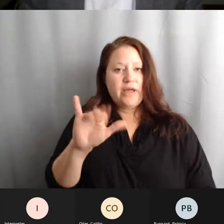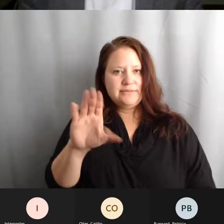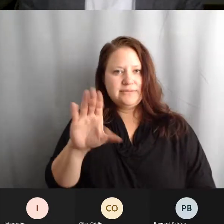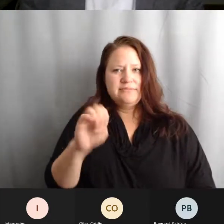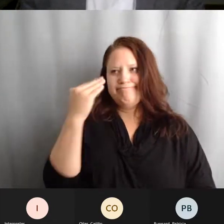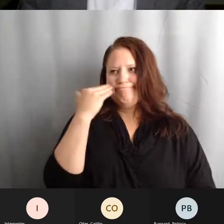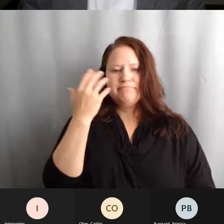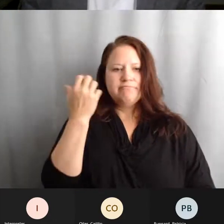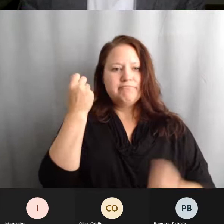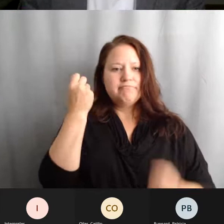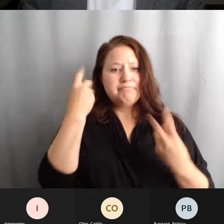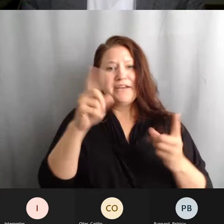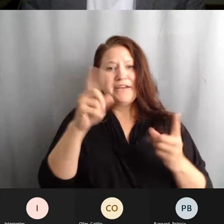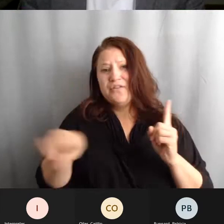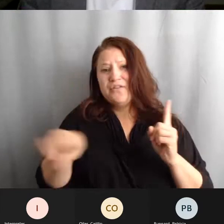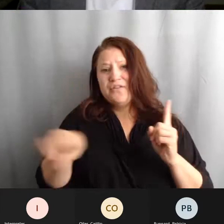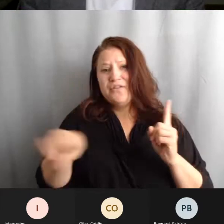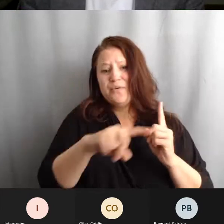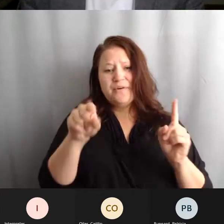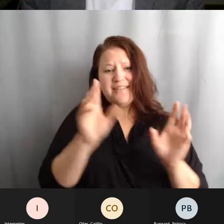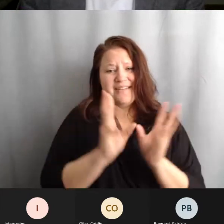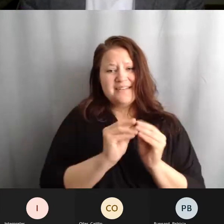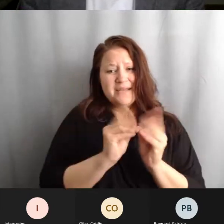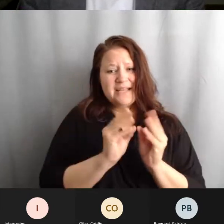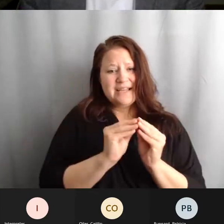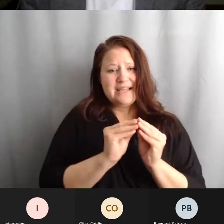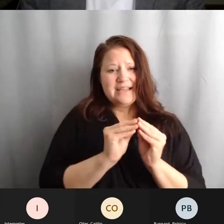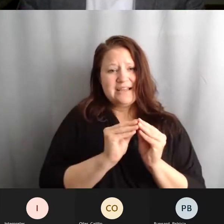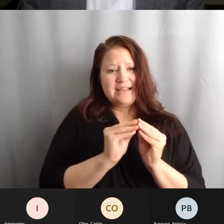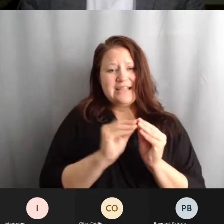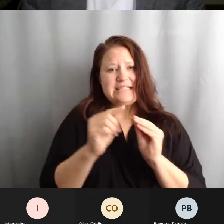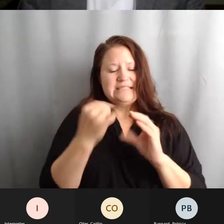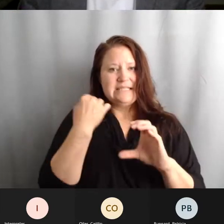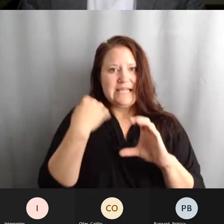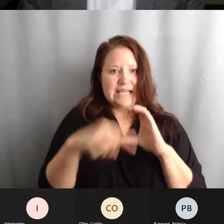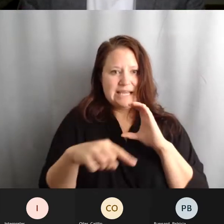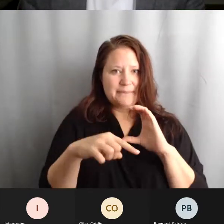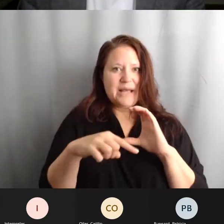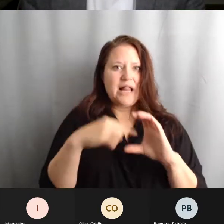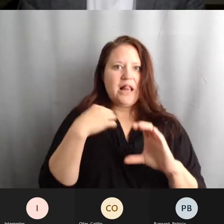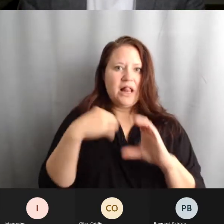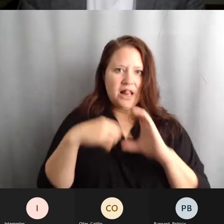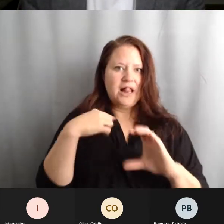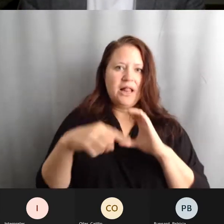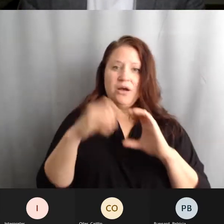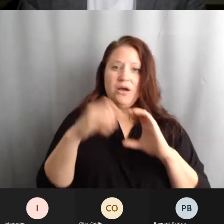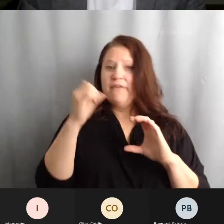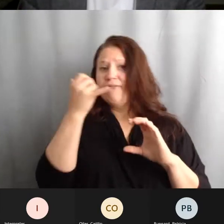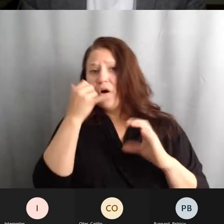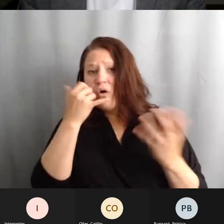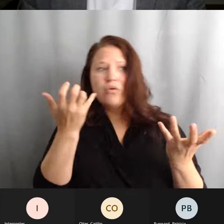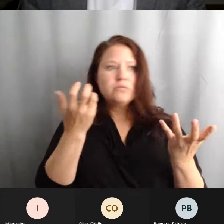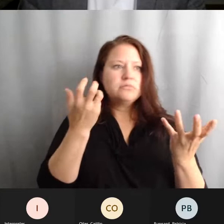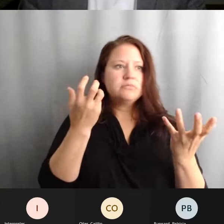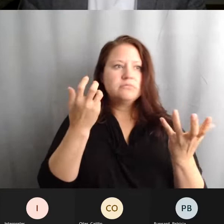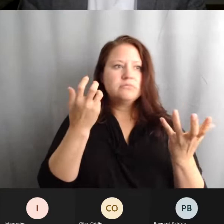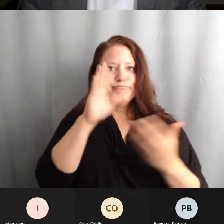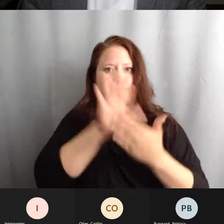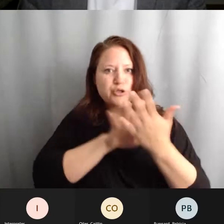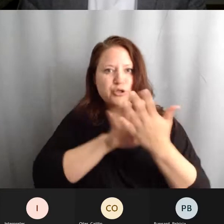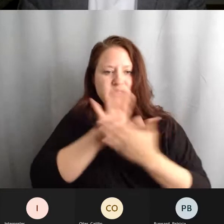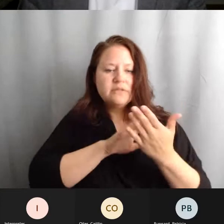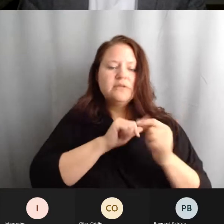know many of you on the call have already had extensive email conversations with you or phone or in person even.